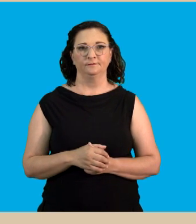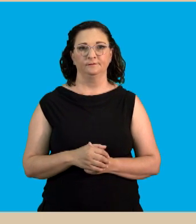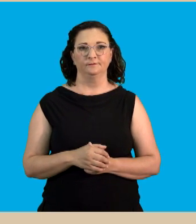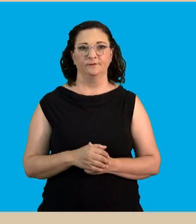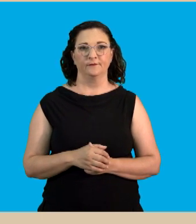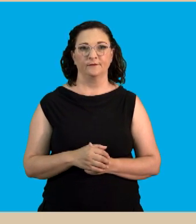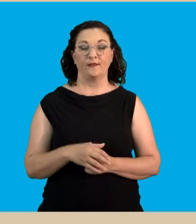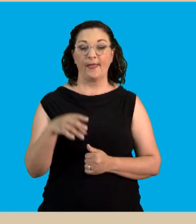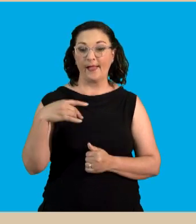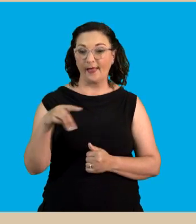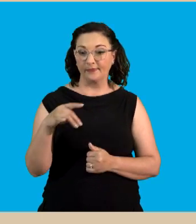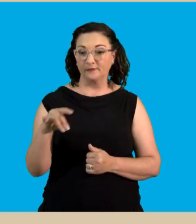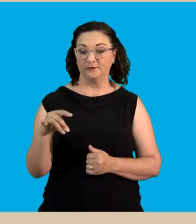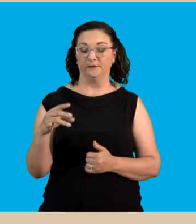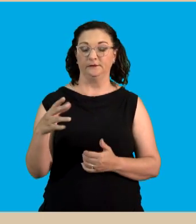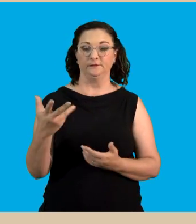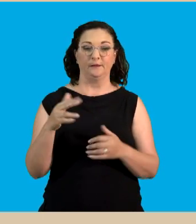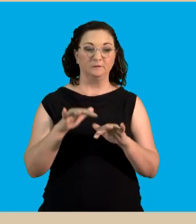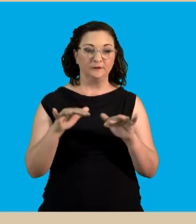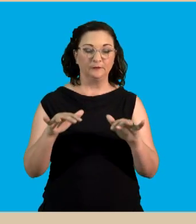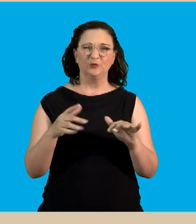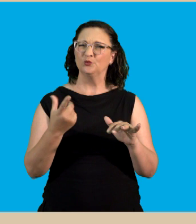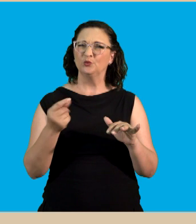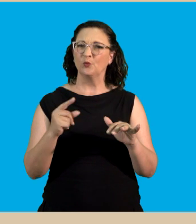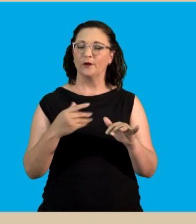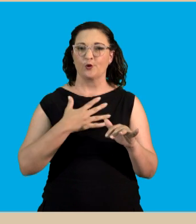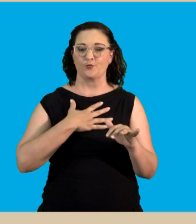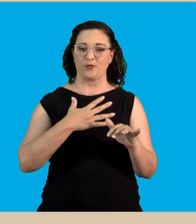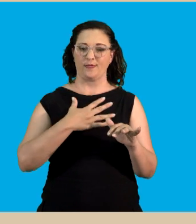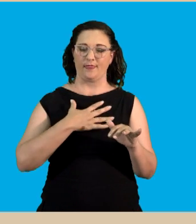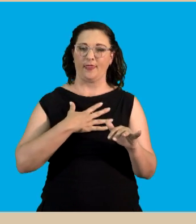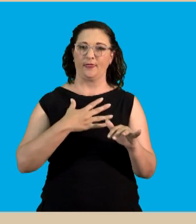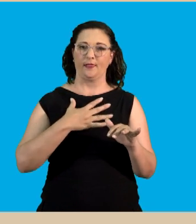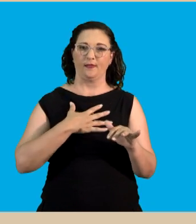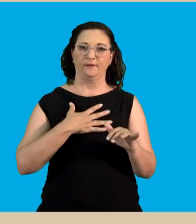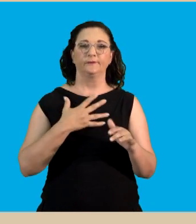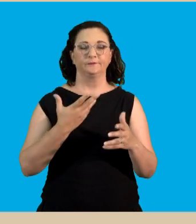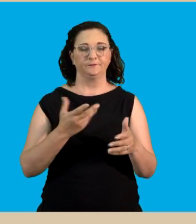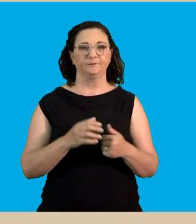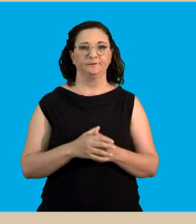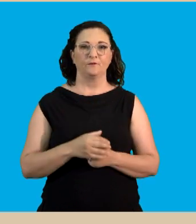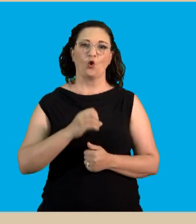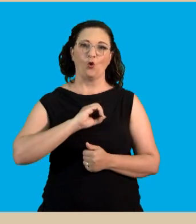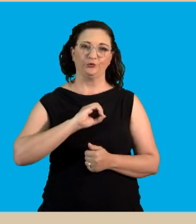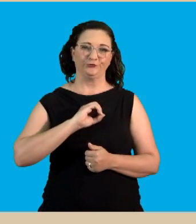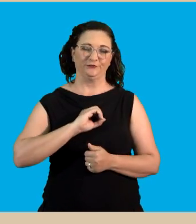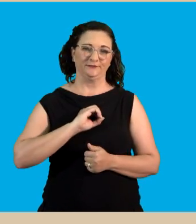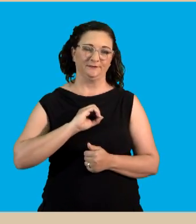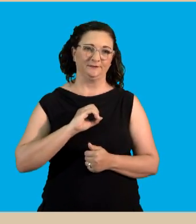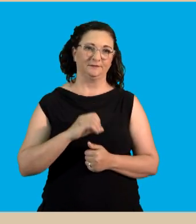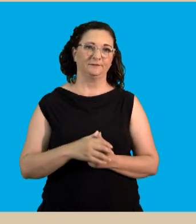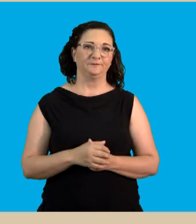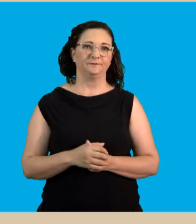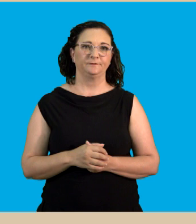What do? They breathe in the oxygen. Okay? So they breathe in oxygen.